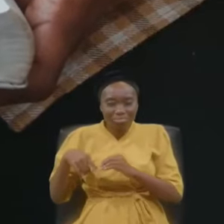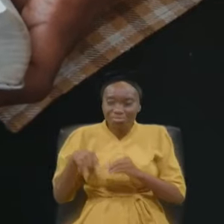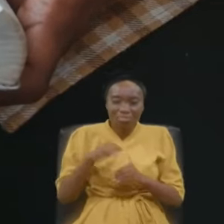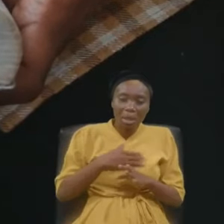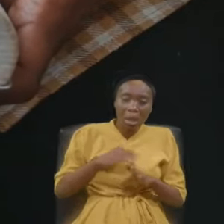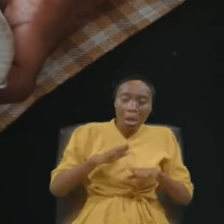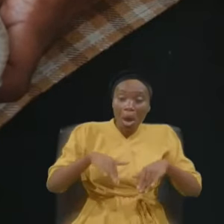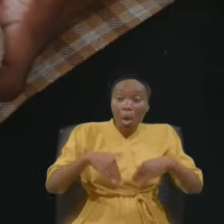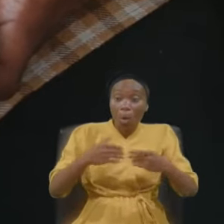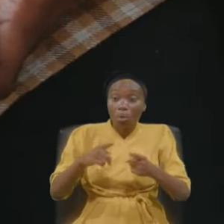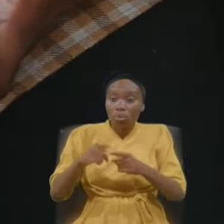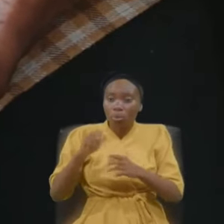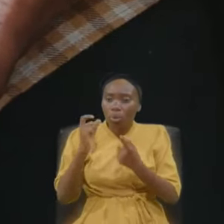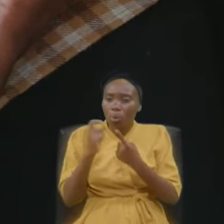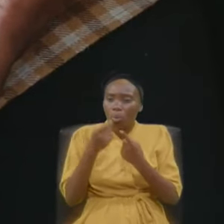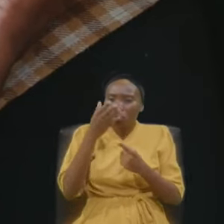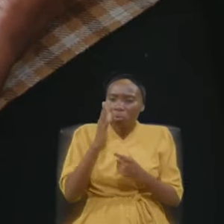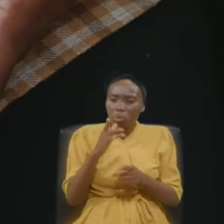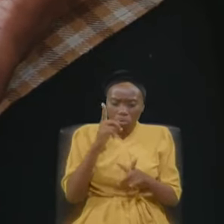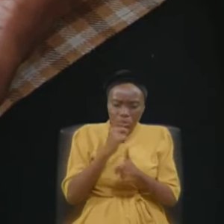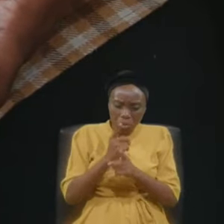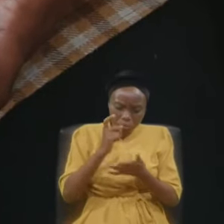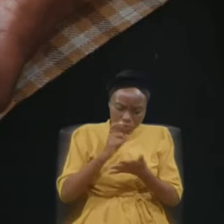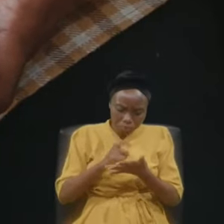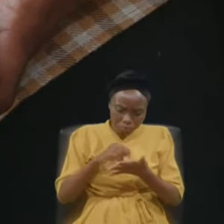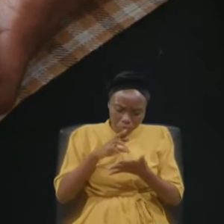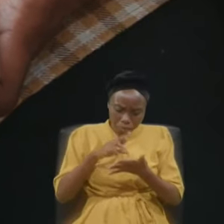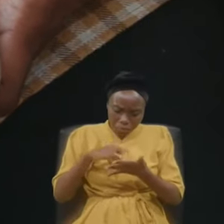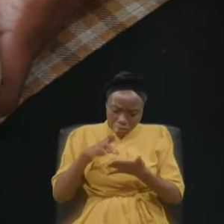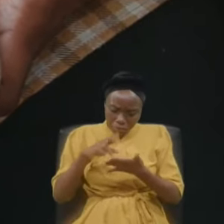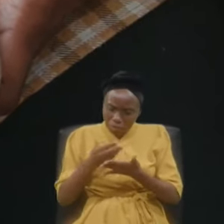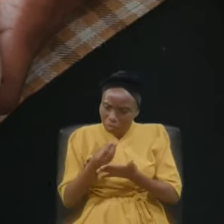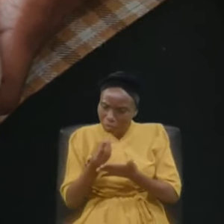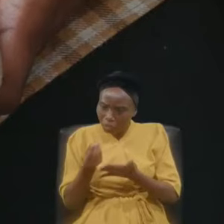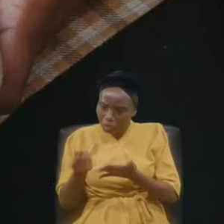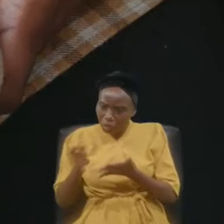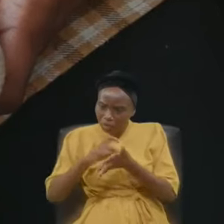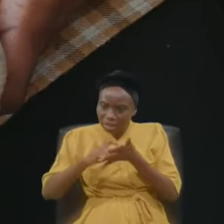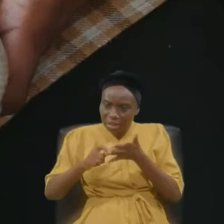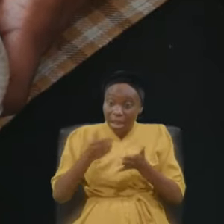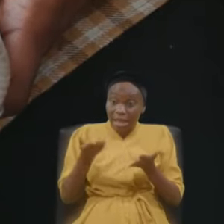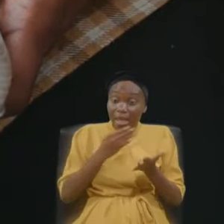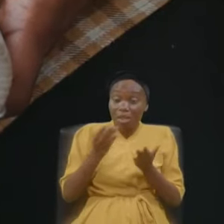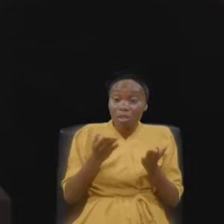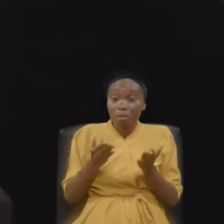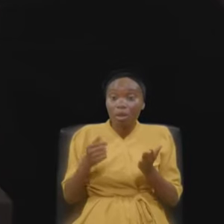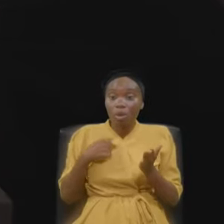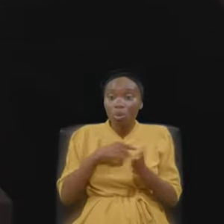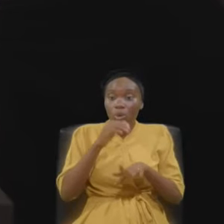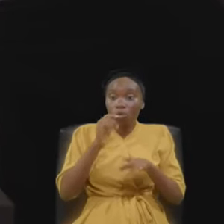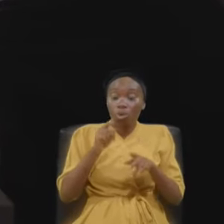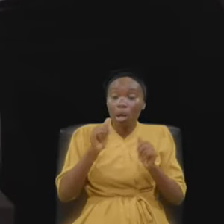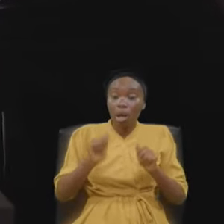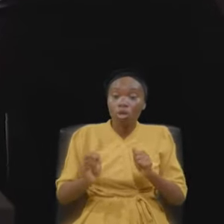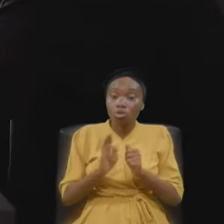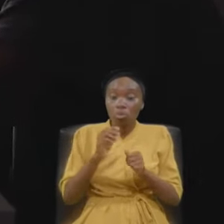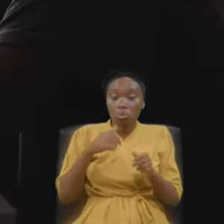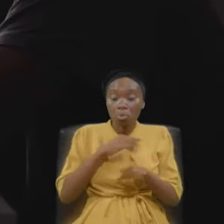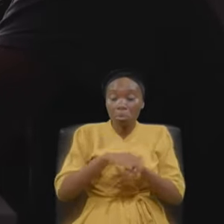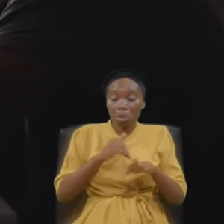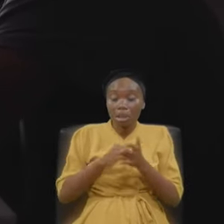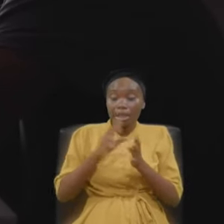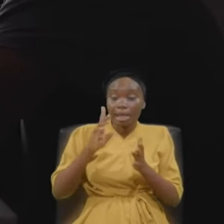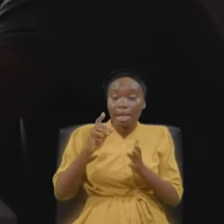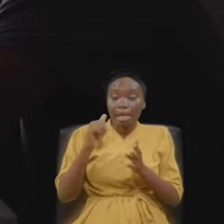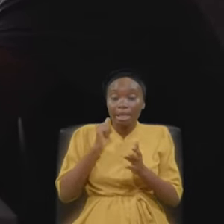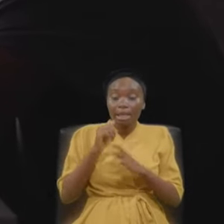go into the word of God, you just read a few verses. Here is something you can use, we call it daily manna. Here is something you can